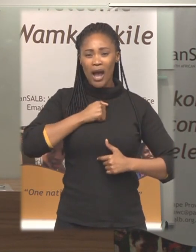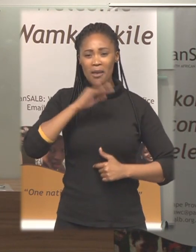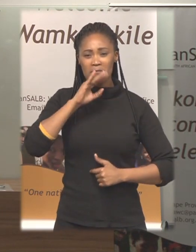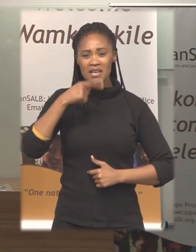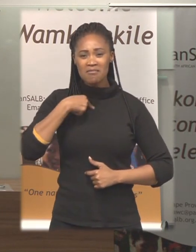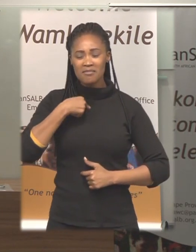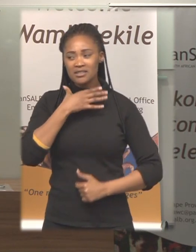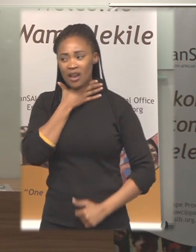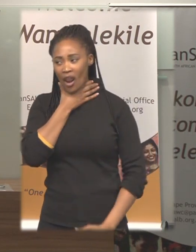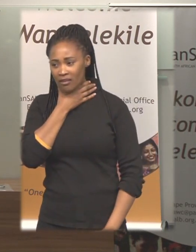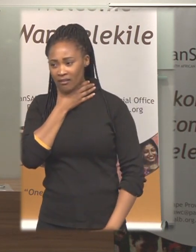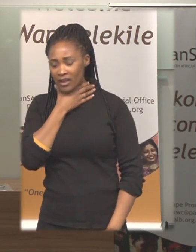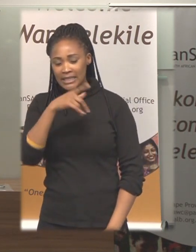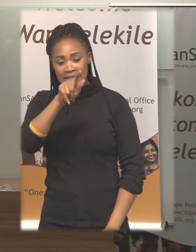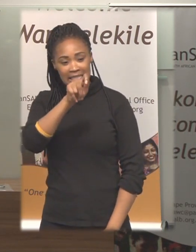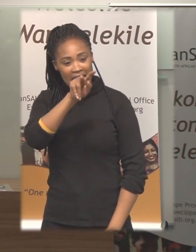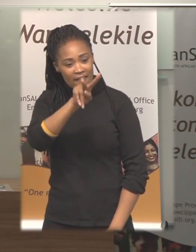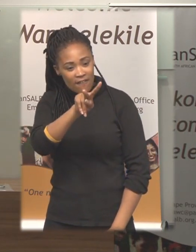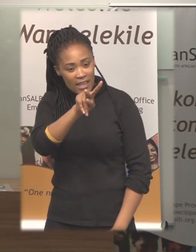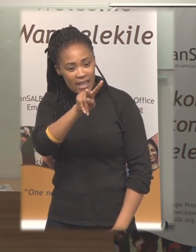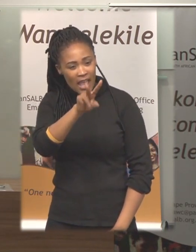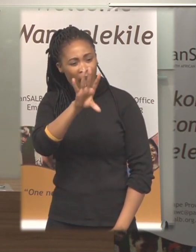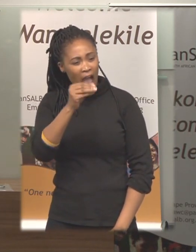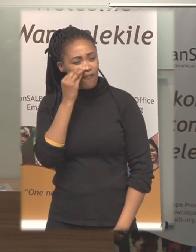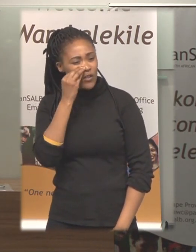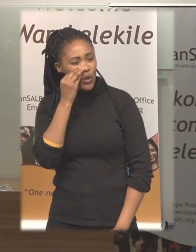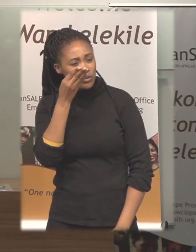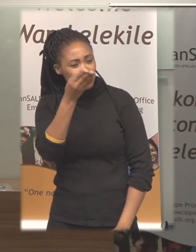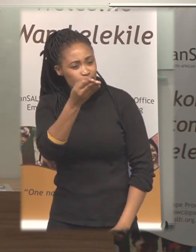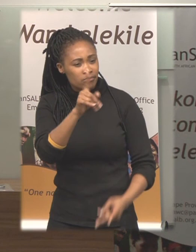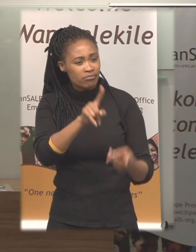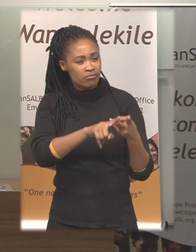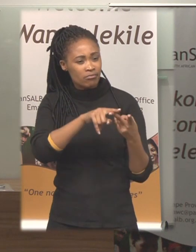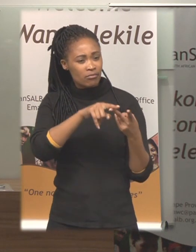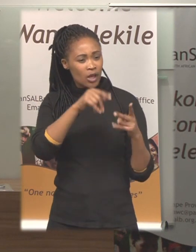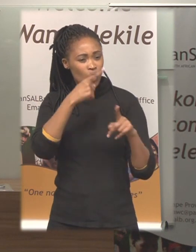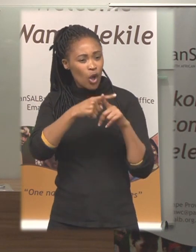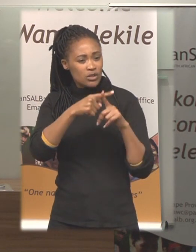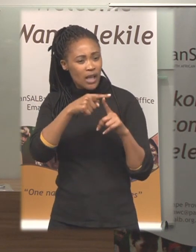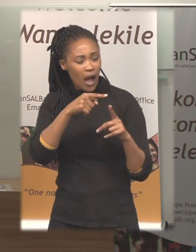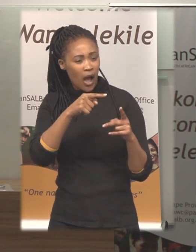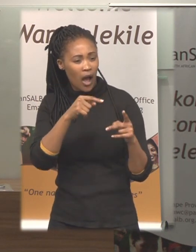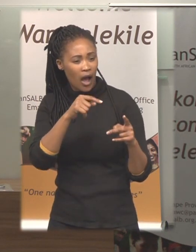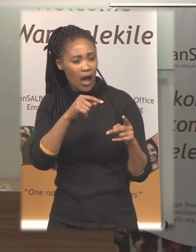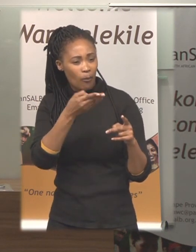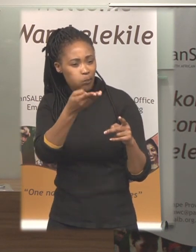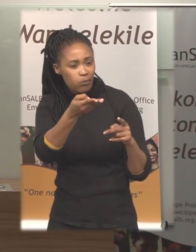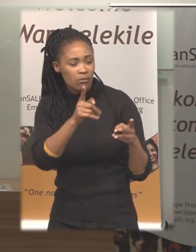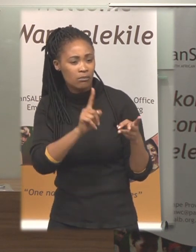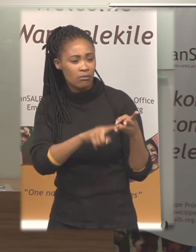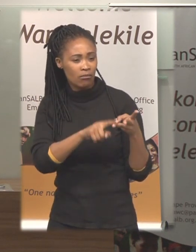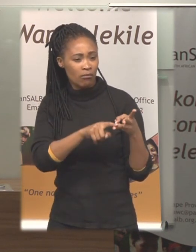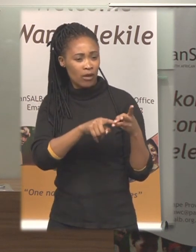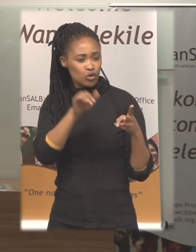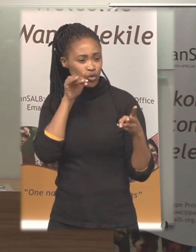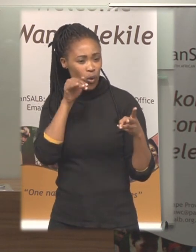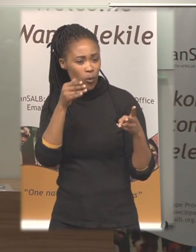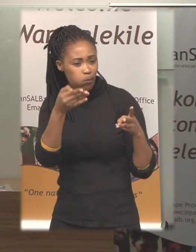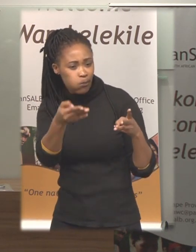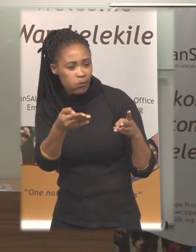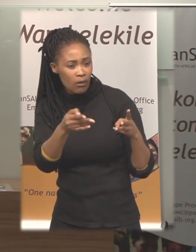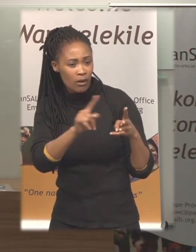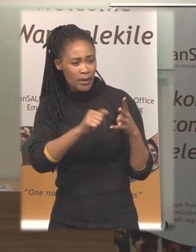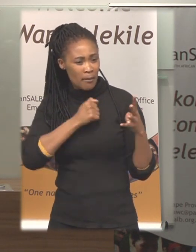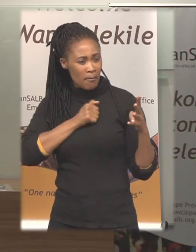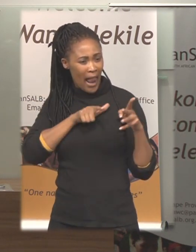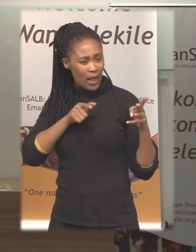television program, news is available. Indaba is available. Titabe is available. Where is Timhaku? On the